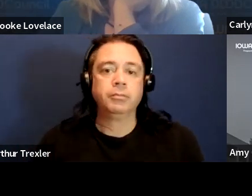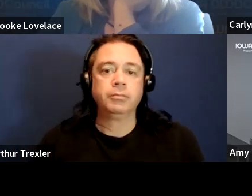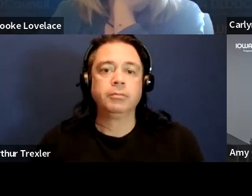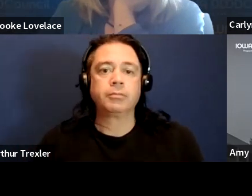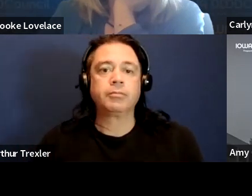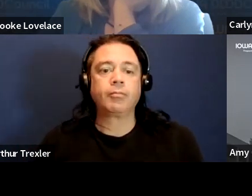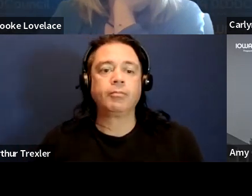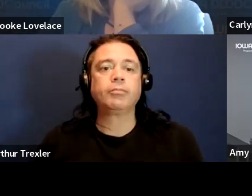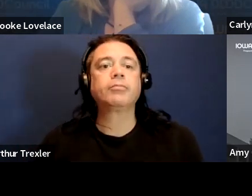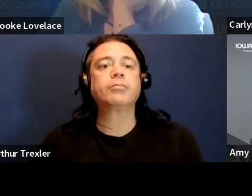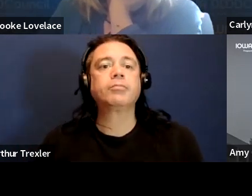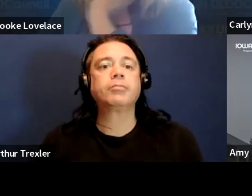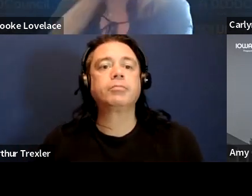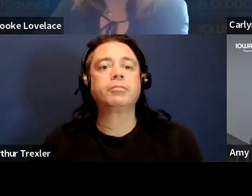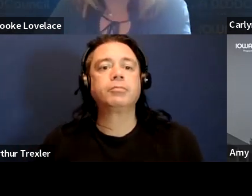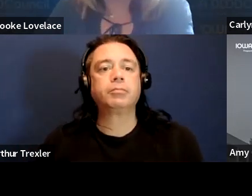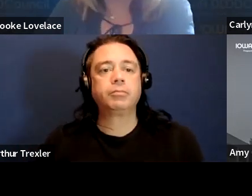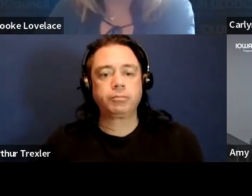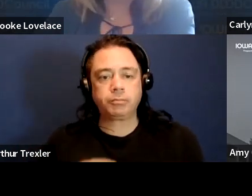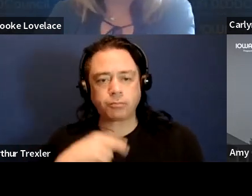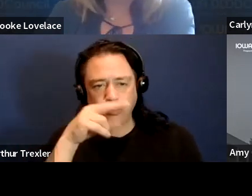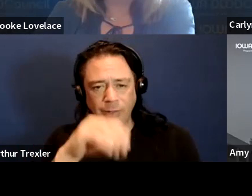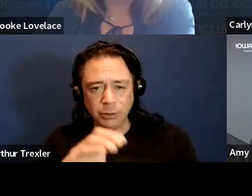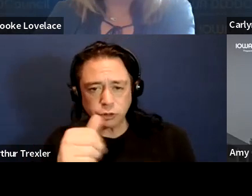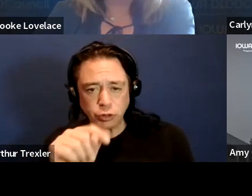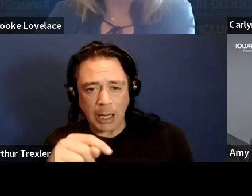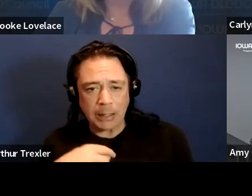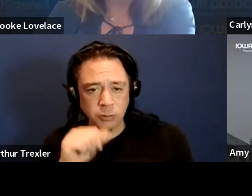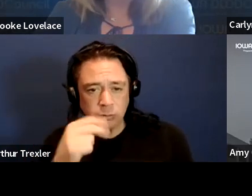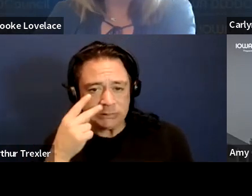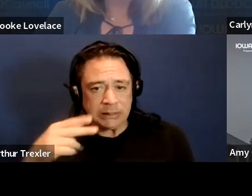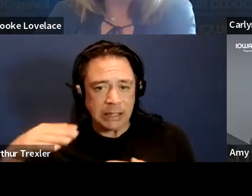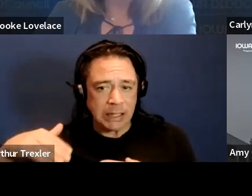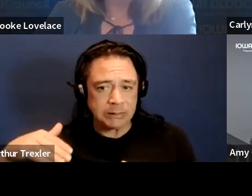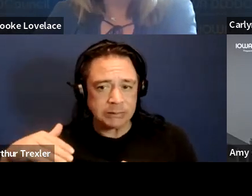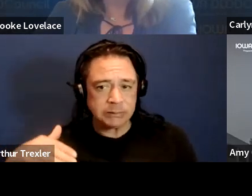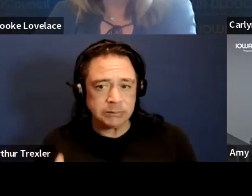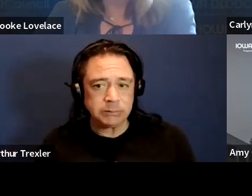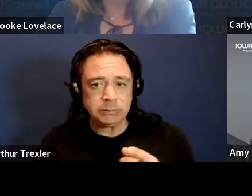Okay. I'm looking in the chat. I don't see anything yet.